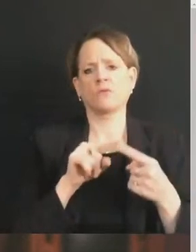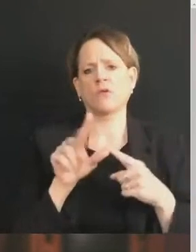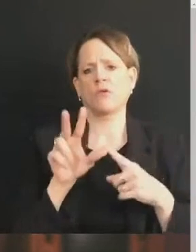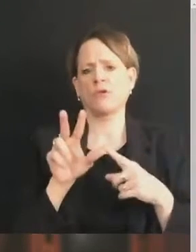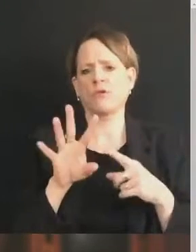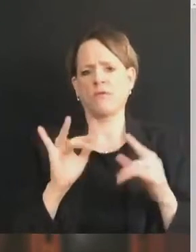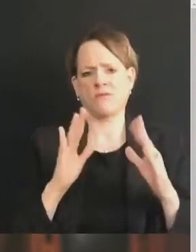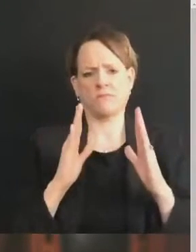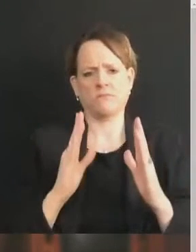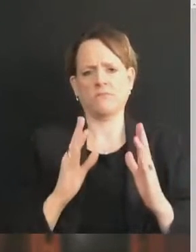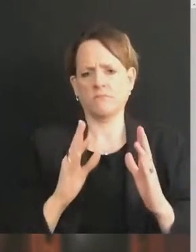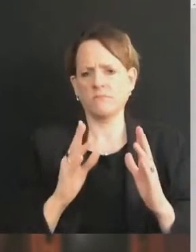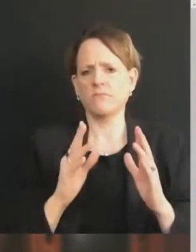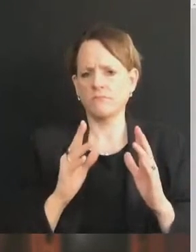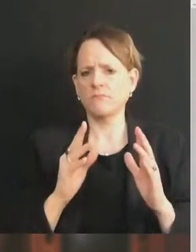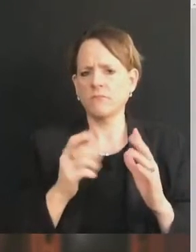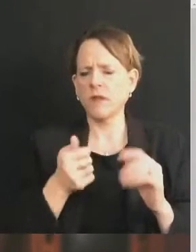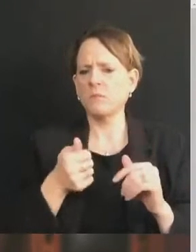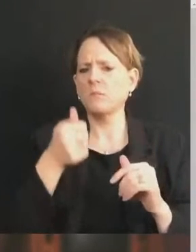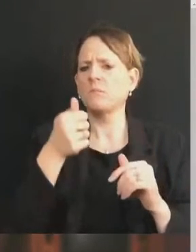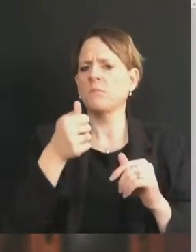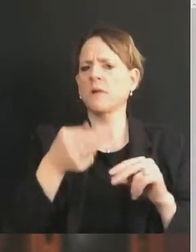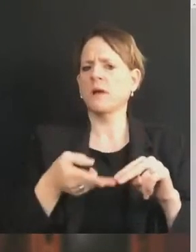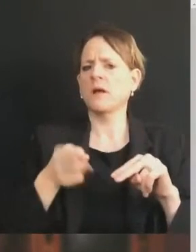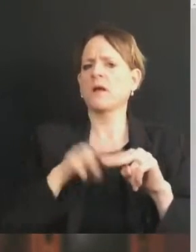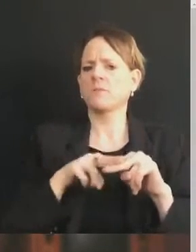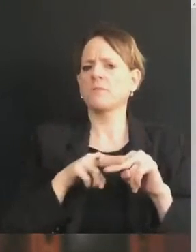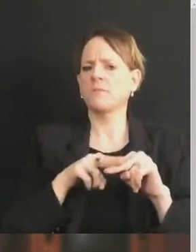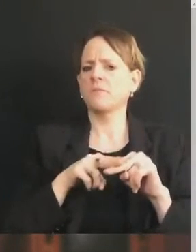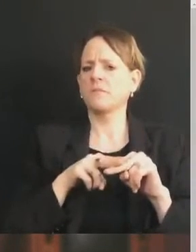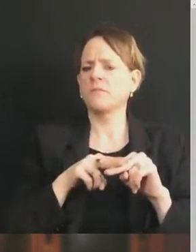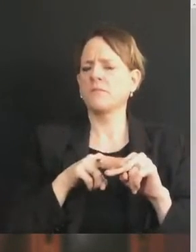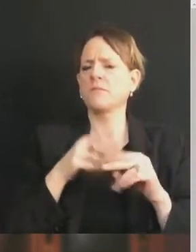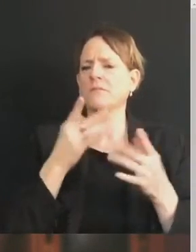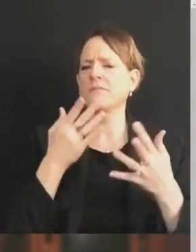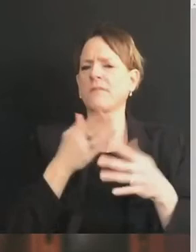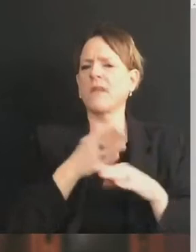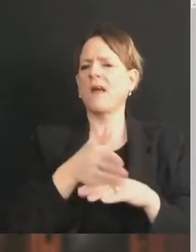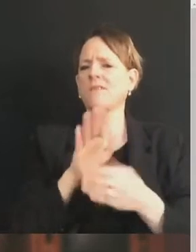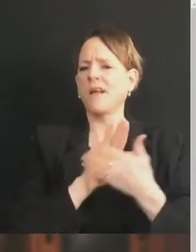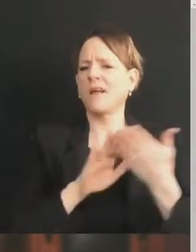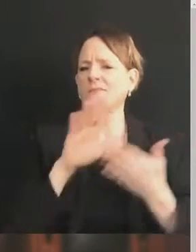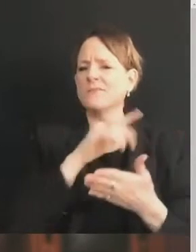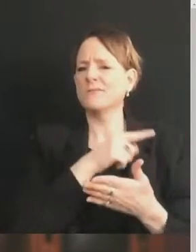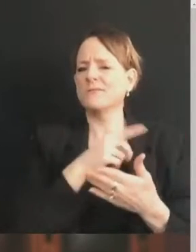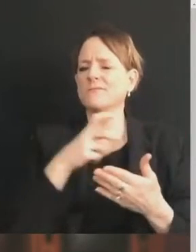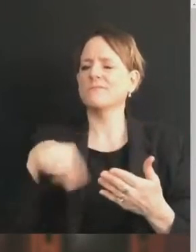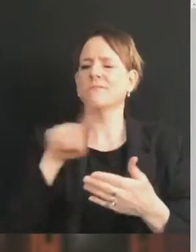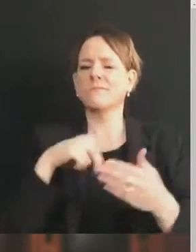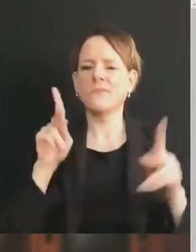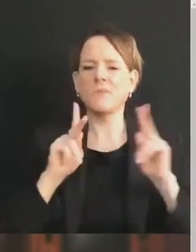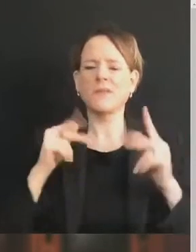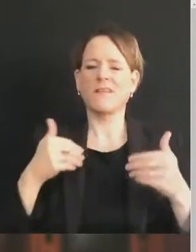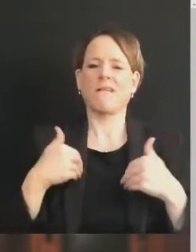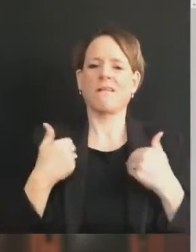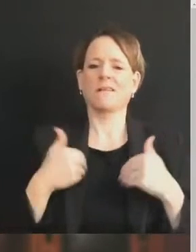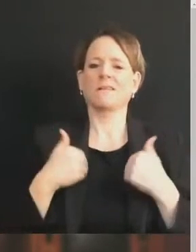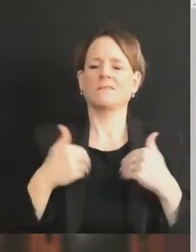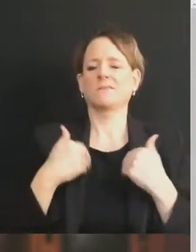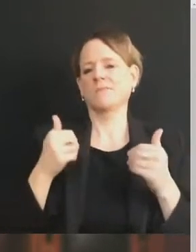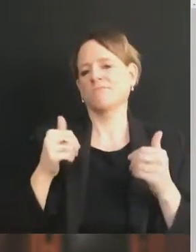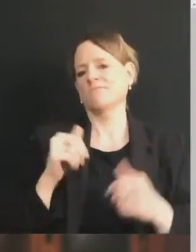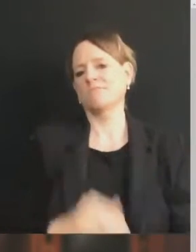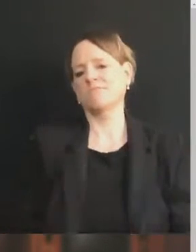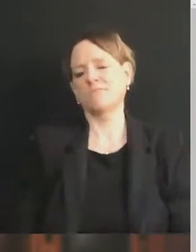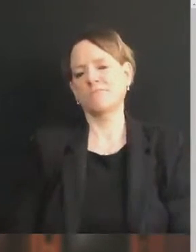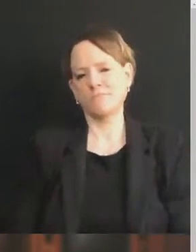sort of out of college, early adulthood, where we're seeing a little bit higher daily case rates than some of the other age